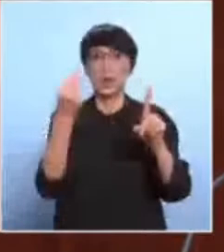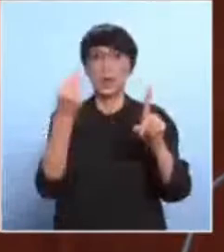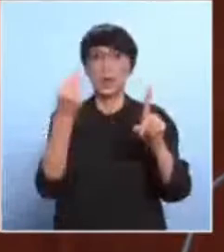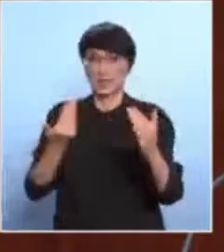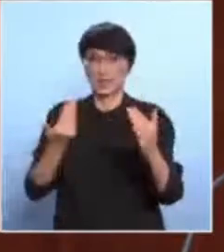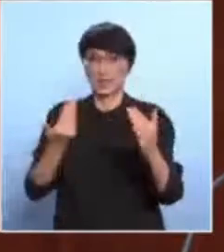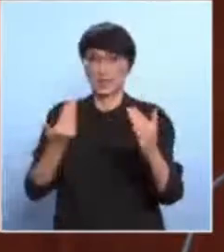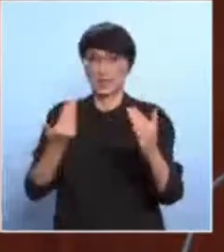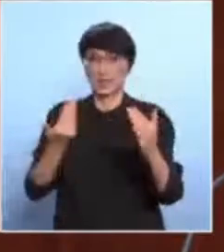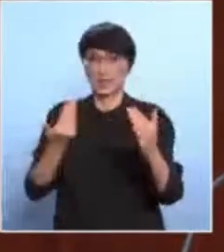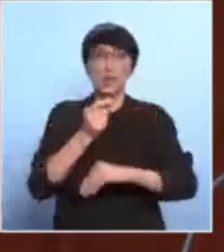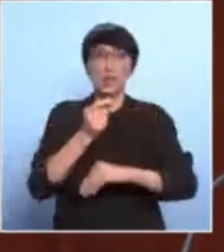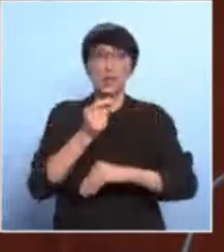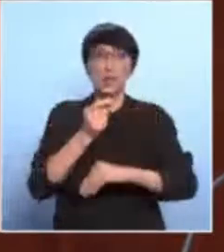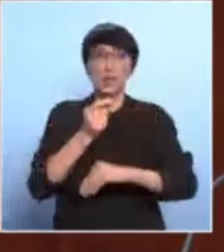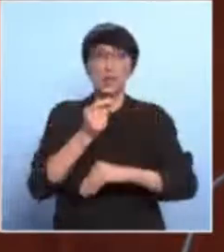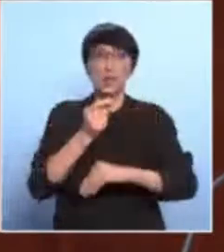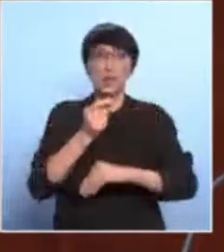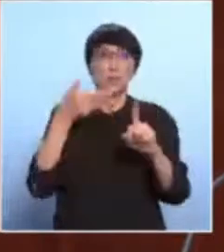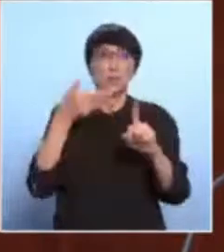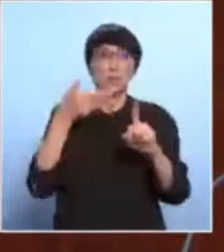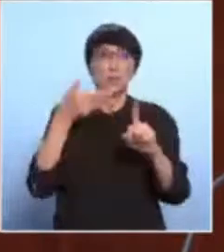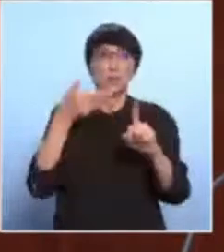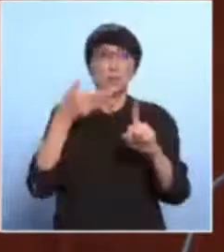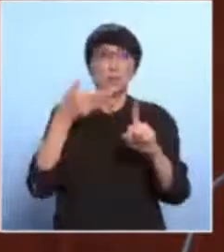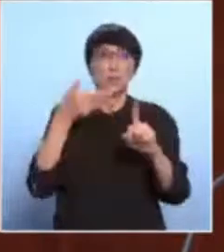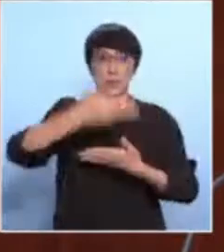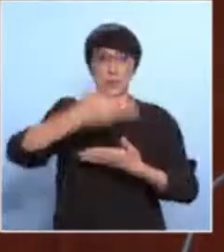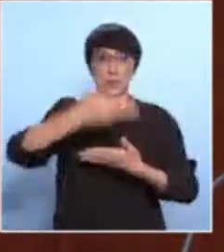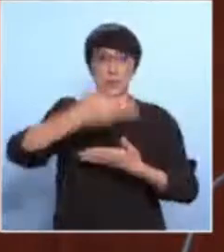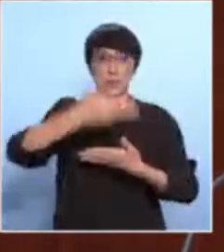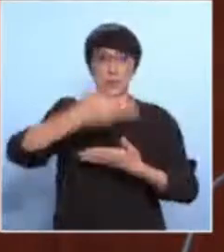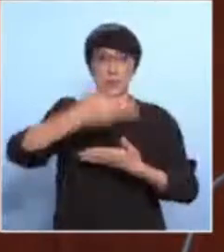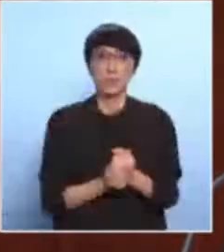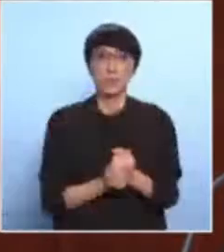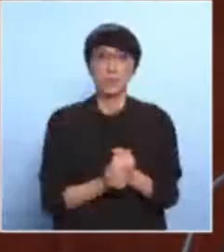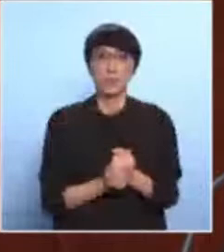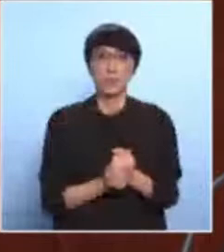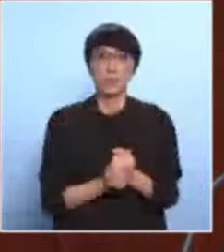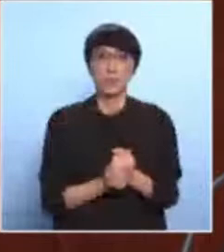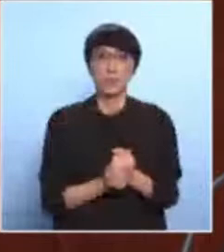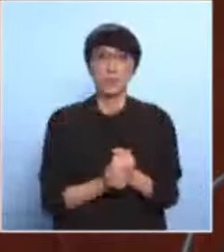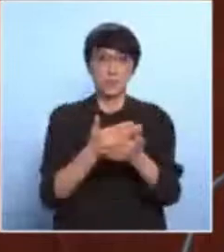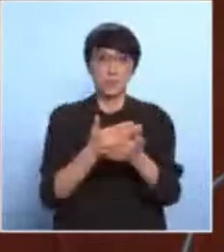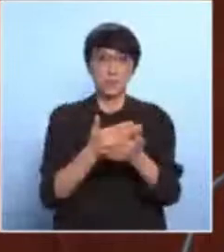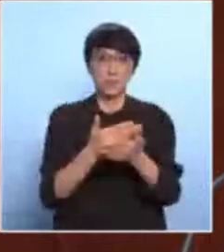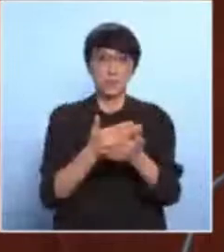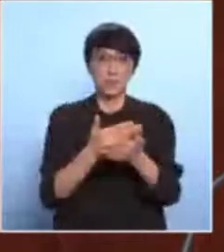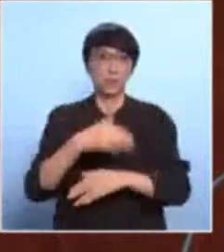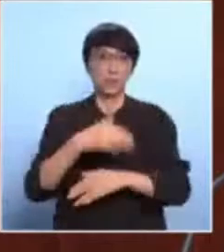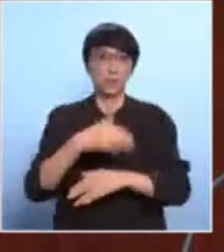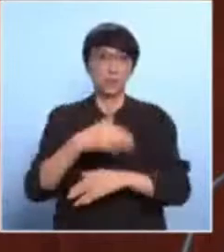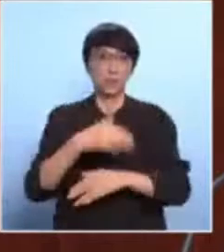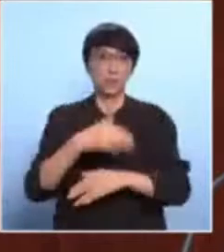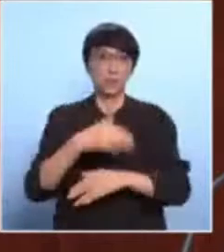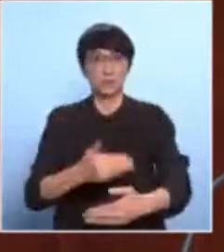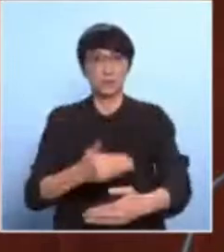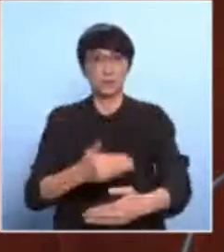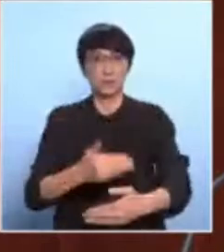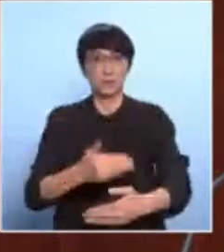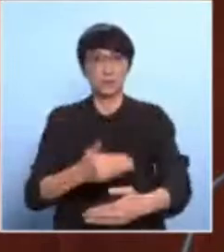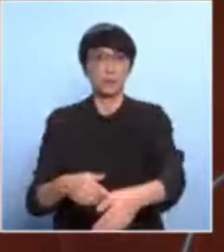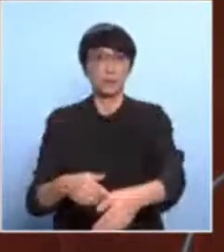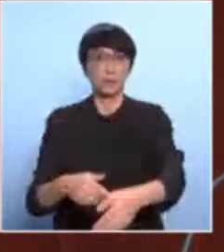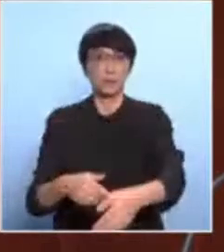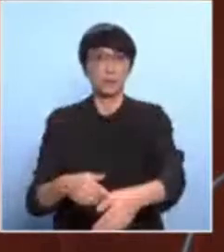before 1987. The government will also introduce a pilot scheme to extend the arrangement in phases